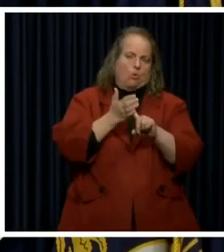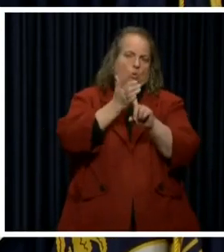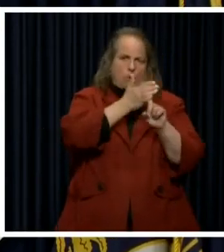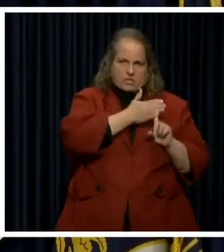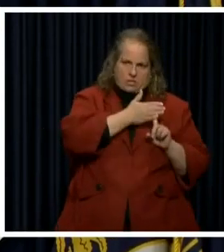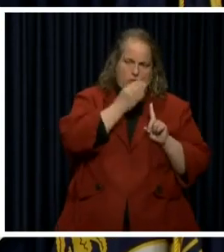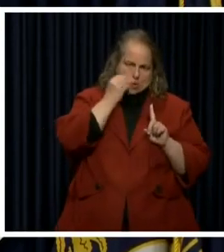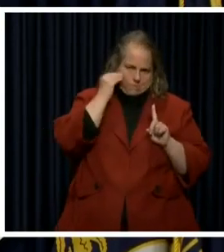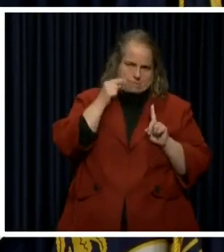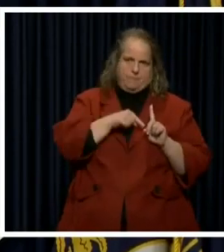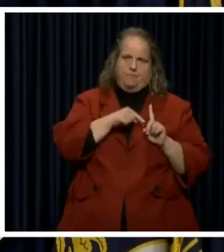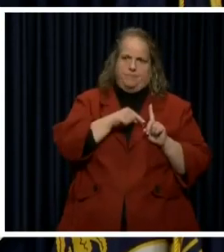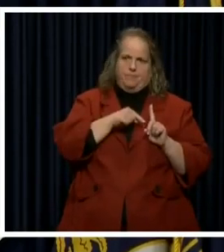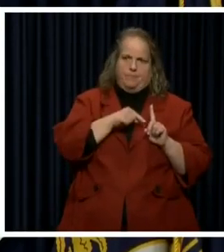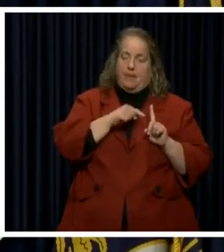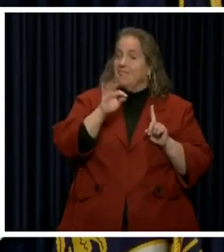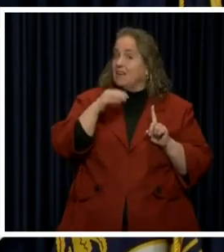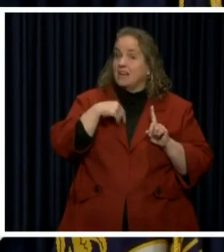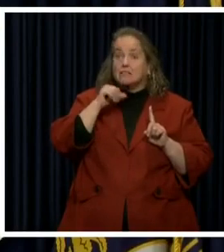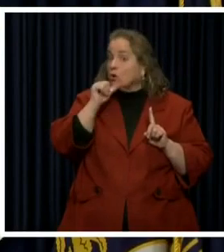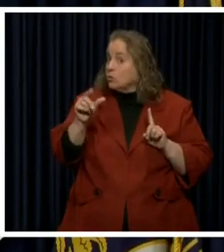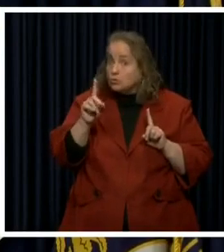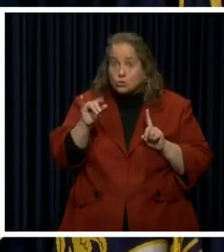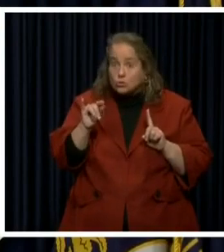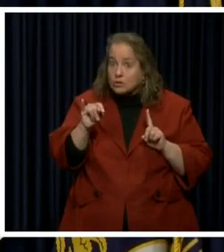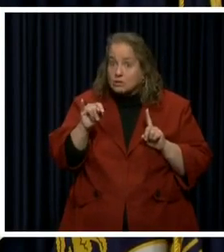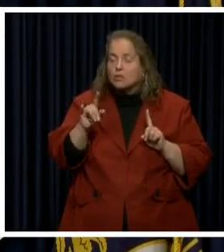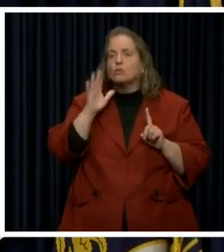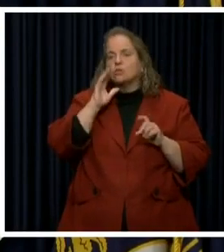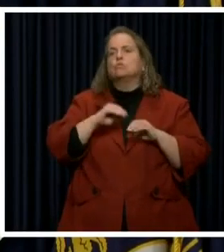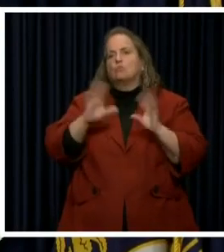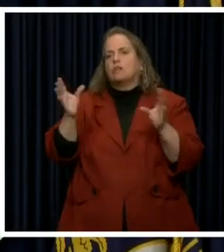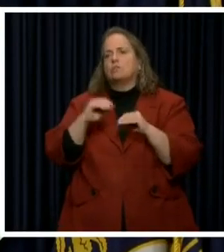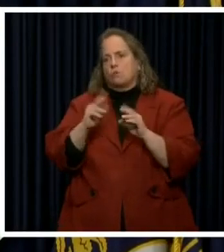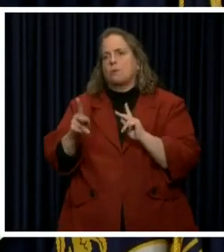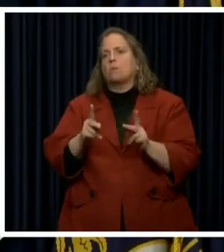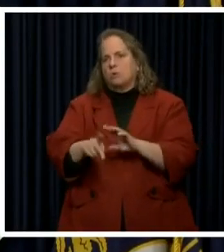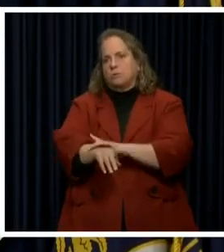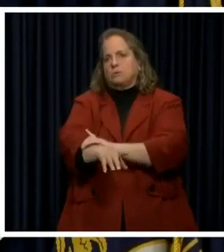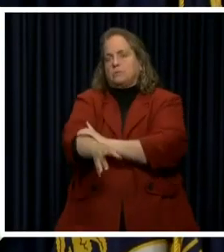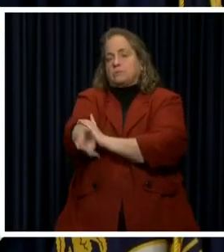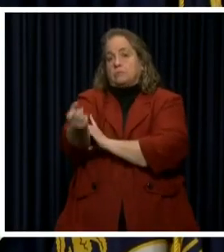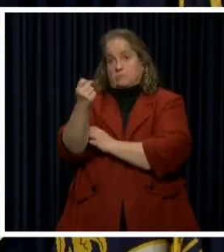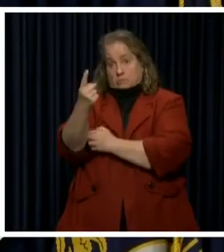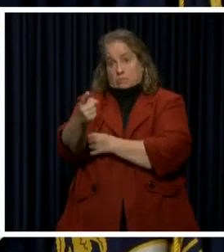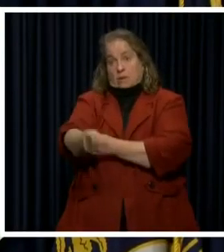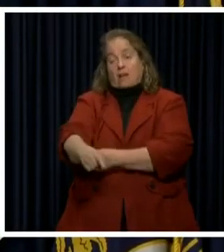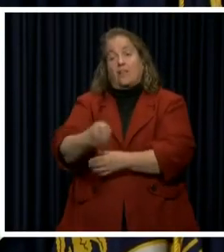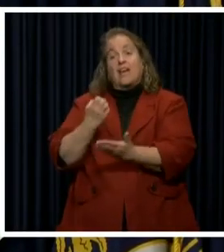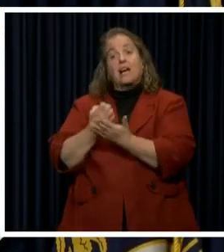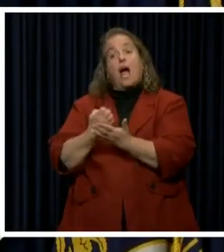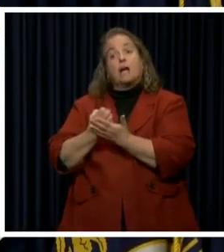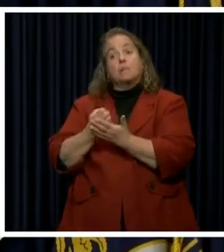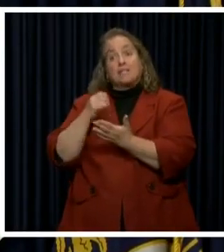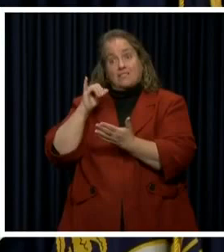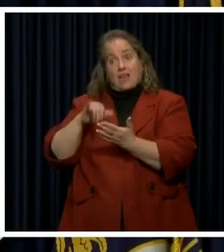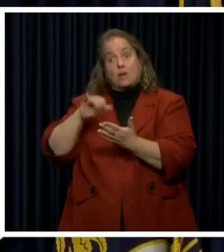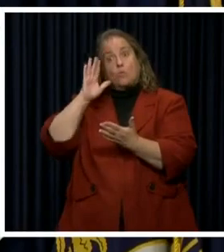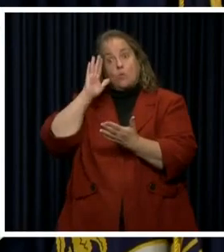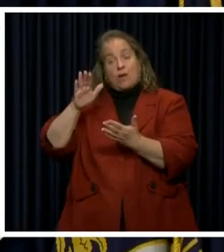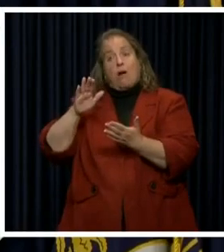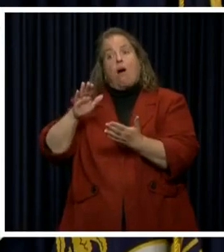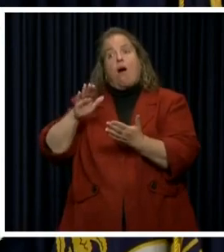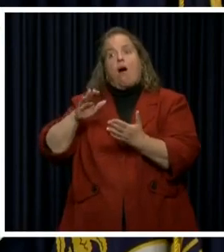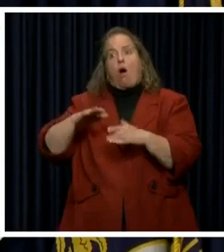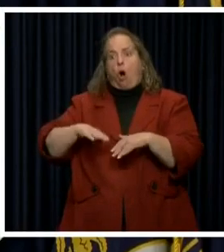spreading it to more people. So we're all worried about our economy, but I will say the economies that thrive coming out of this are going to